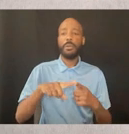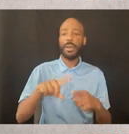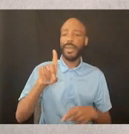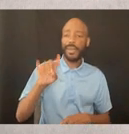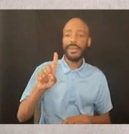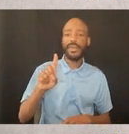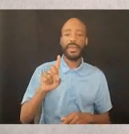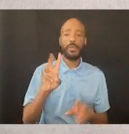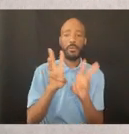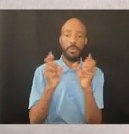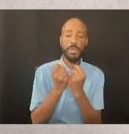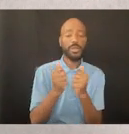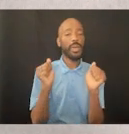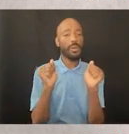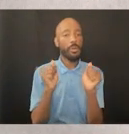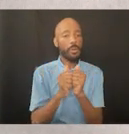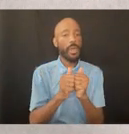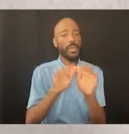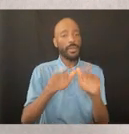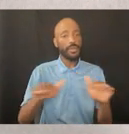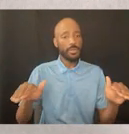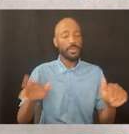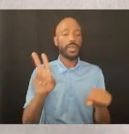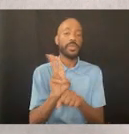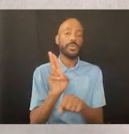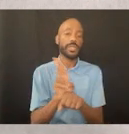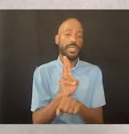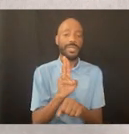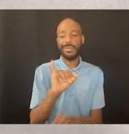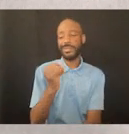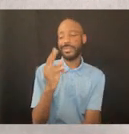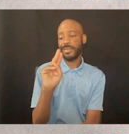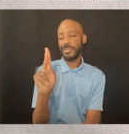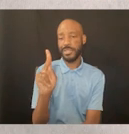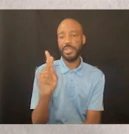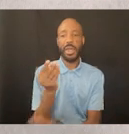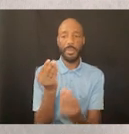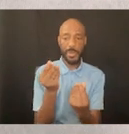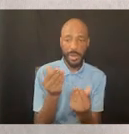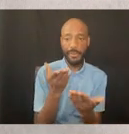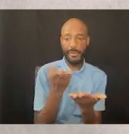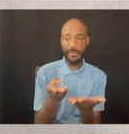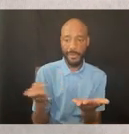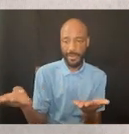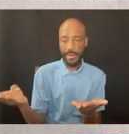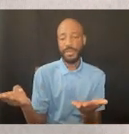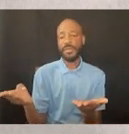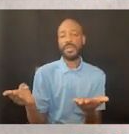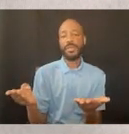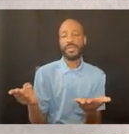children using junk material and that sort of thing,